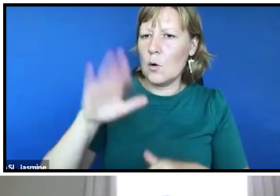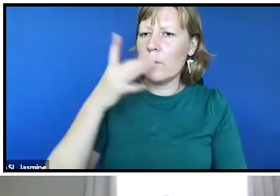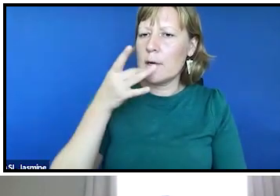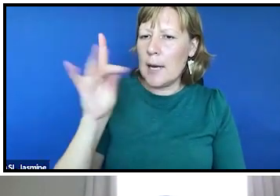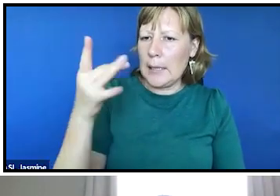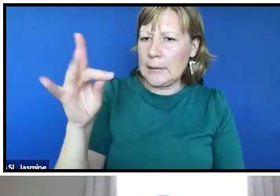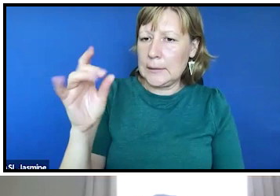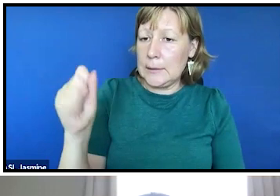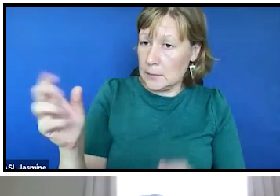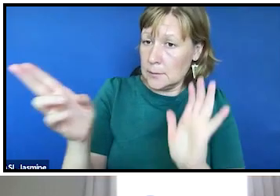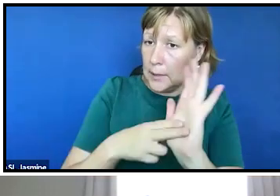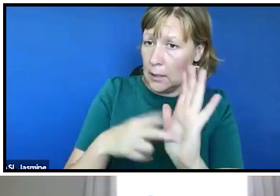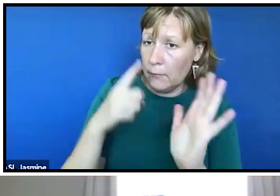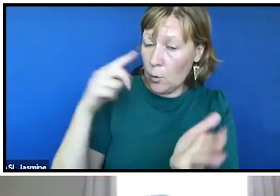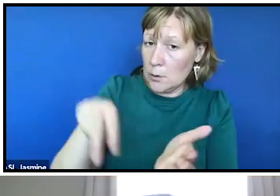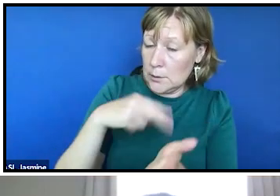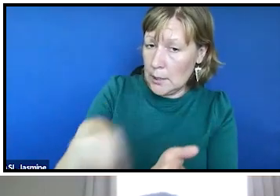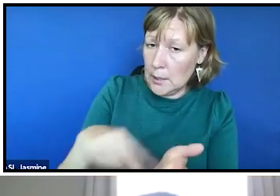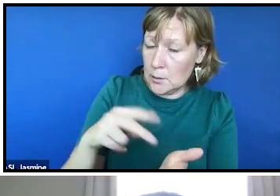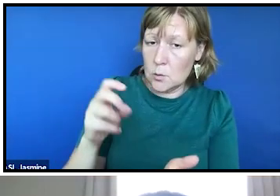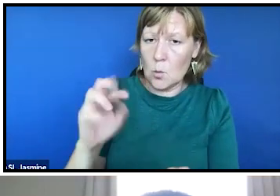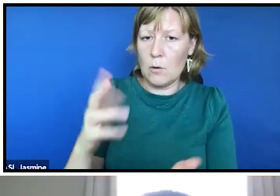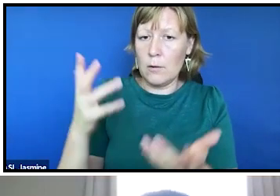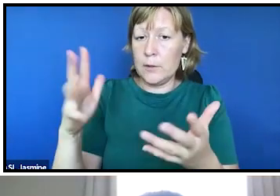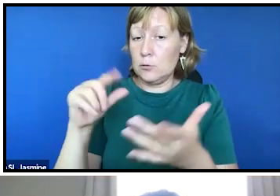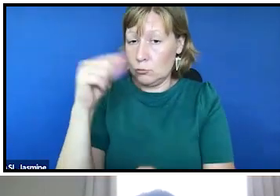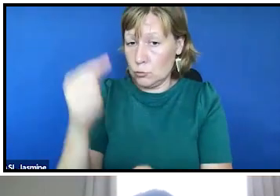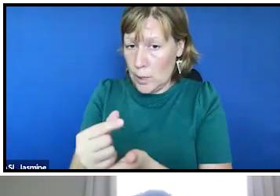the dance, or do they need to be out of school?